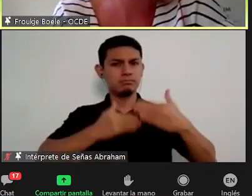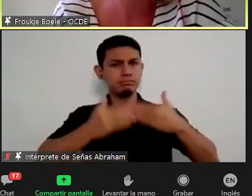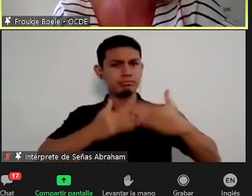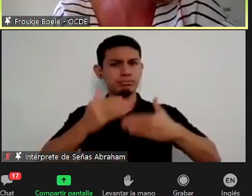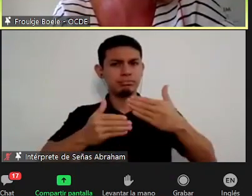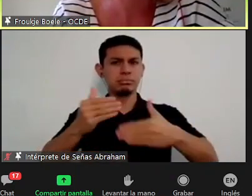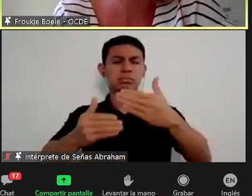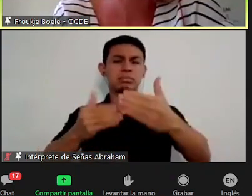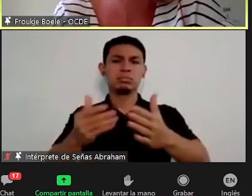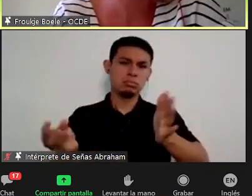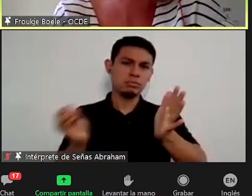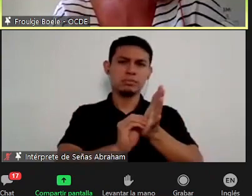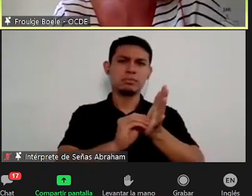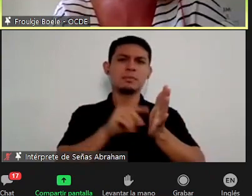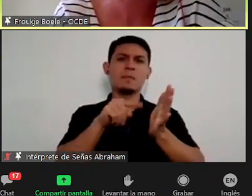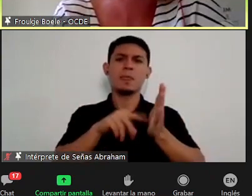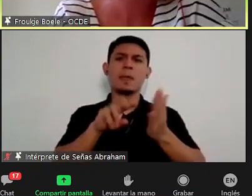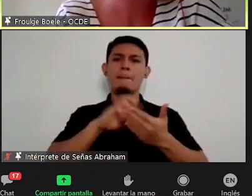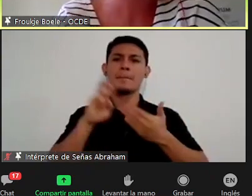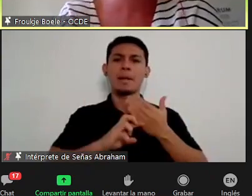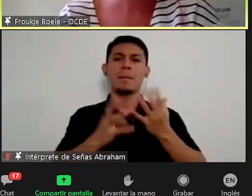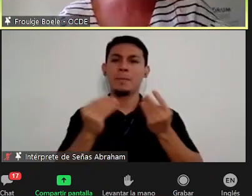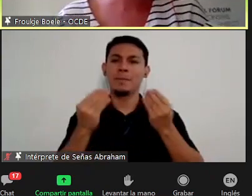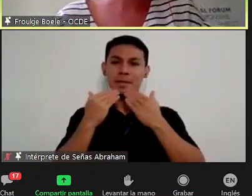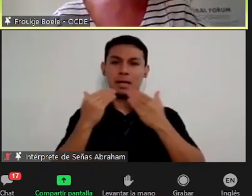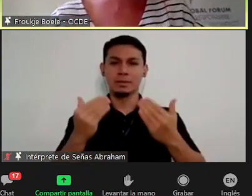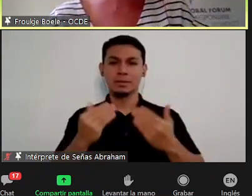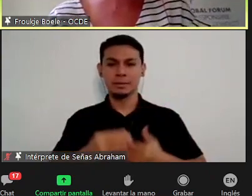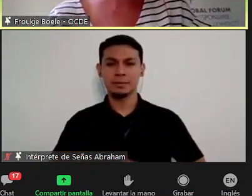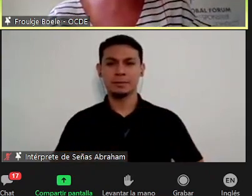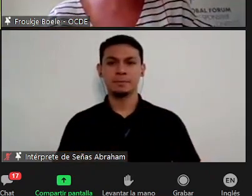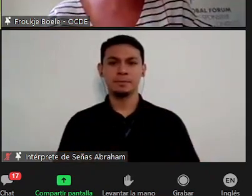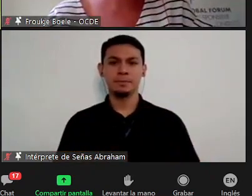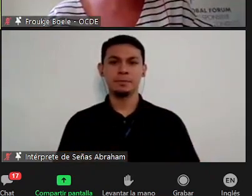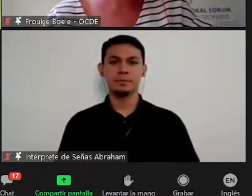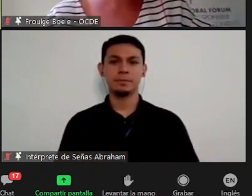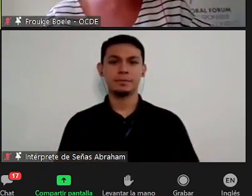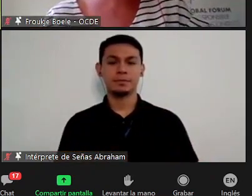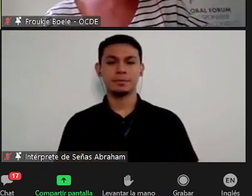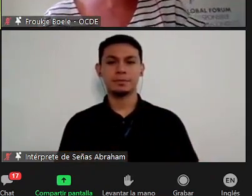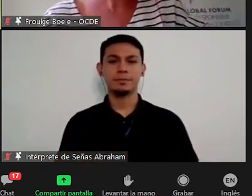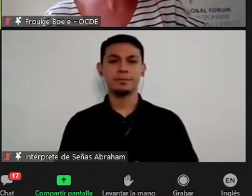this path our tower is the implementation of the plan thank you very much